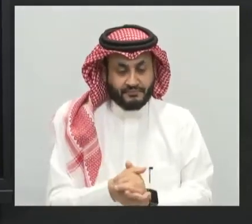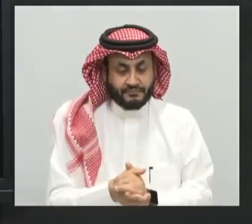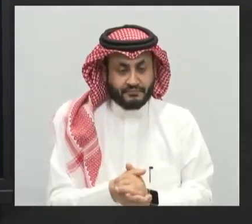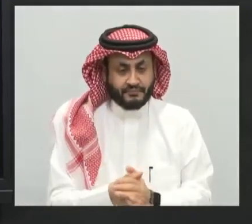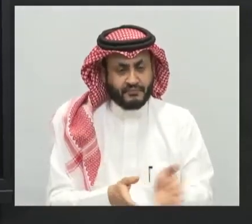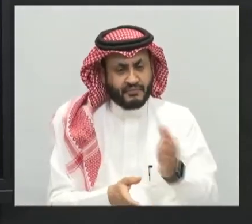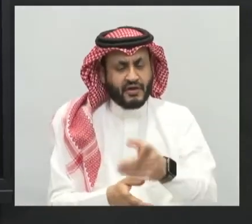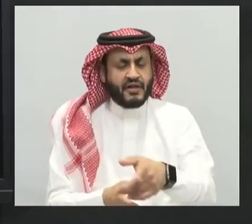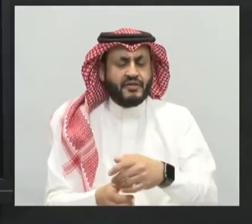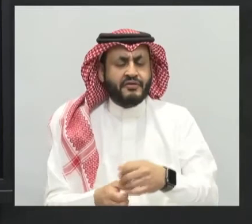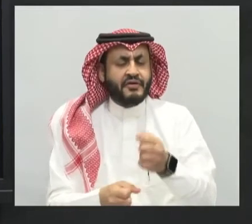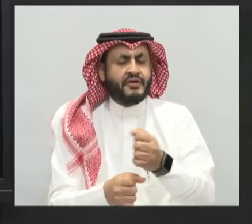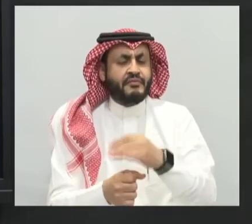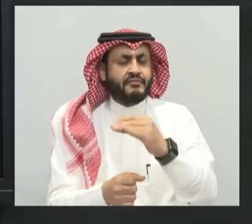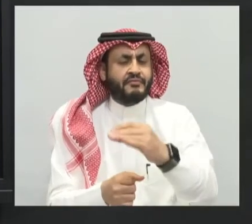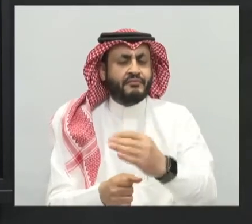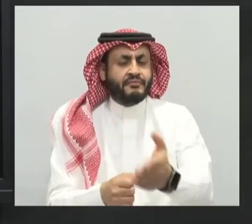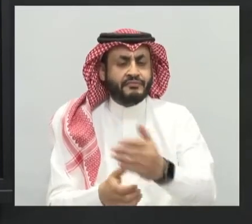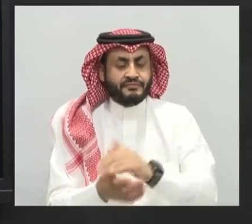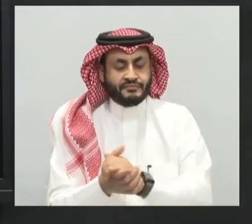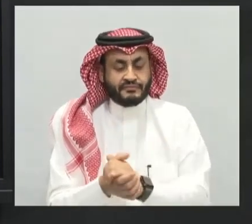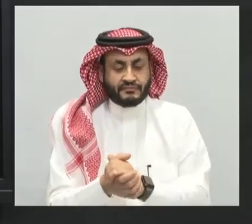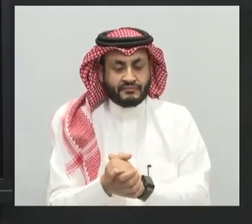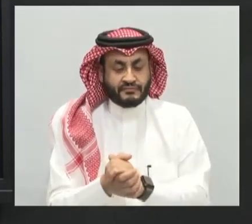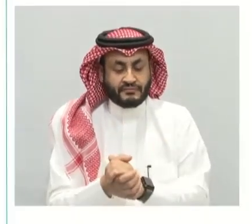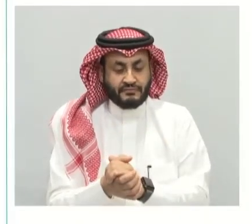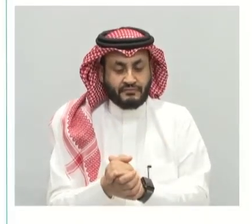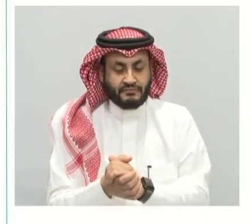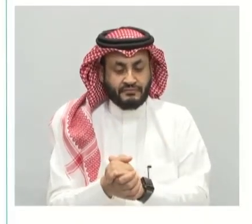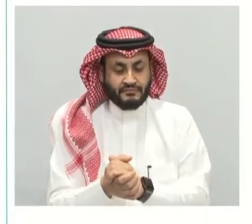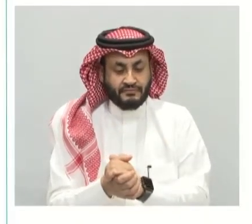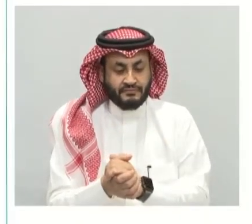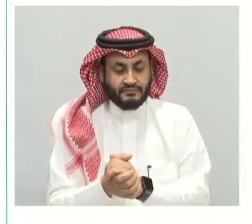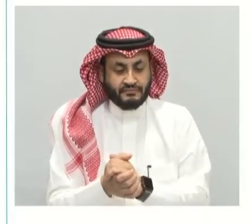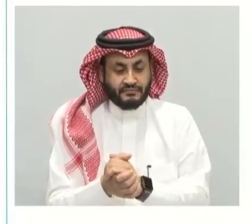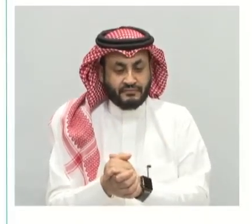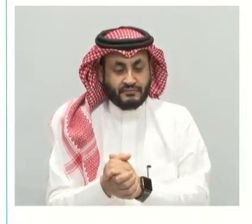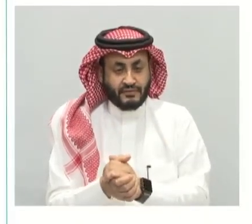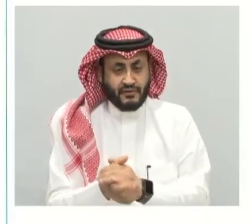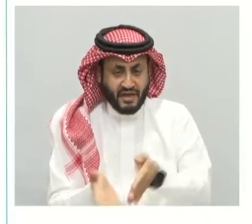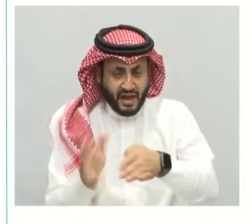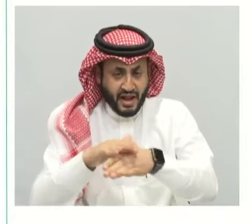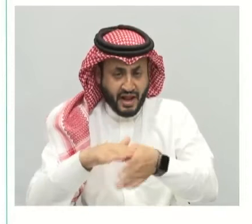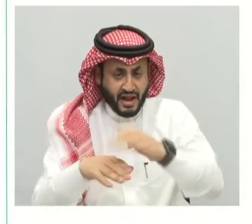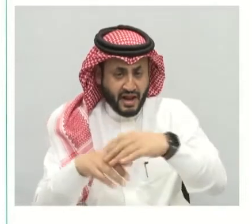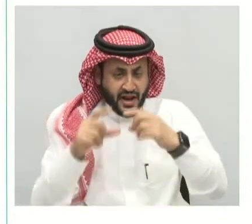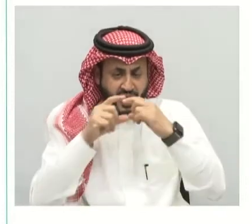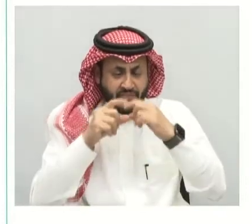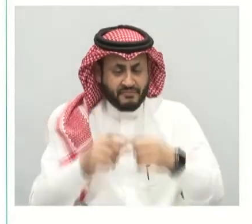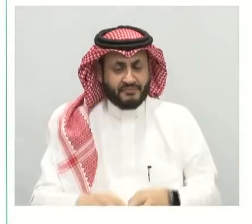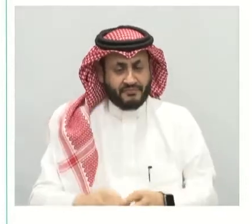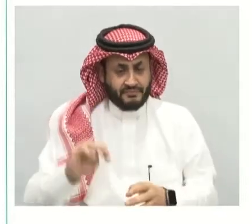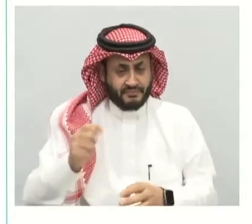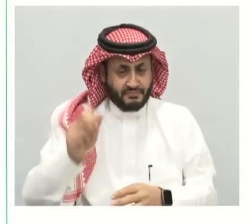how did we answer the following sentences. So the first one, make sandwich. We come up with this